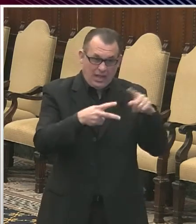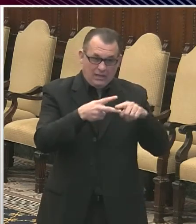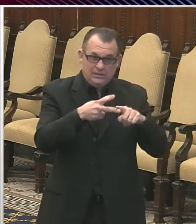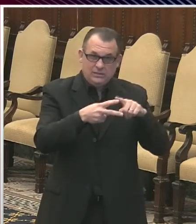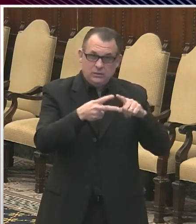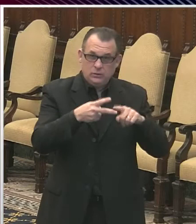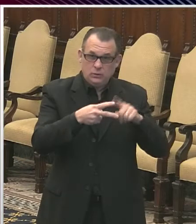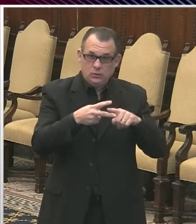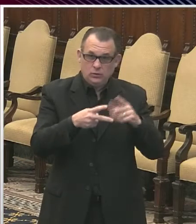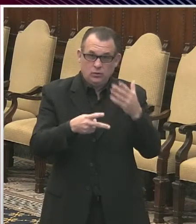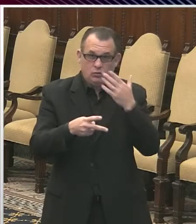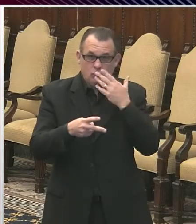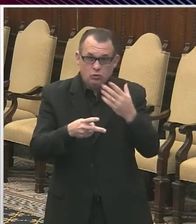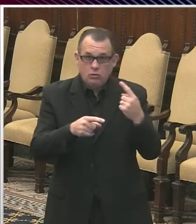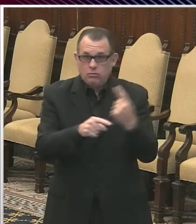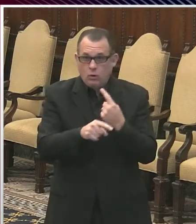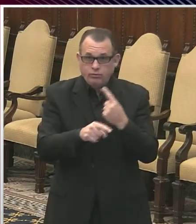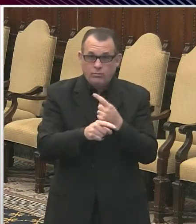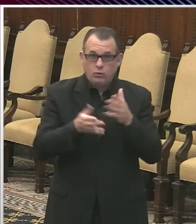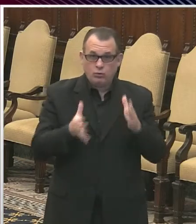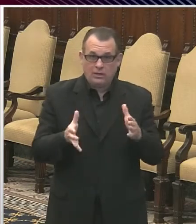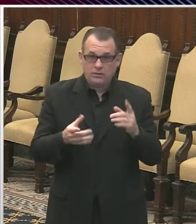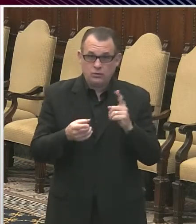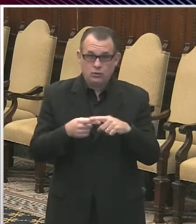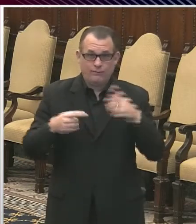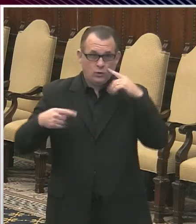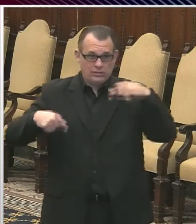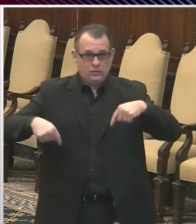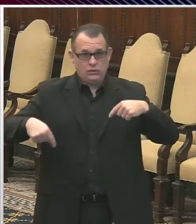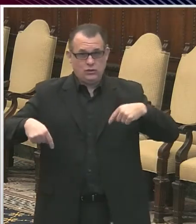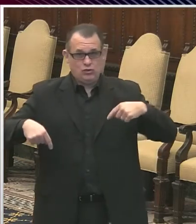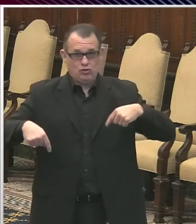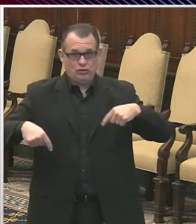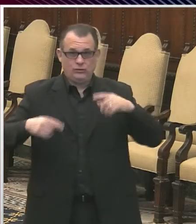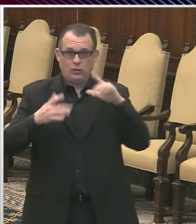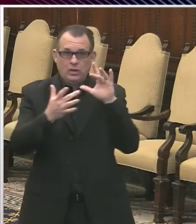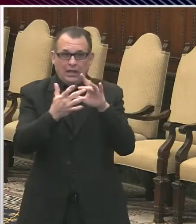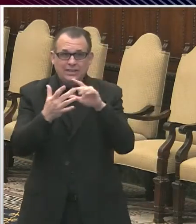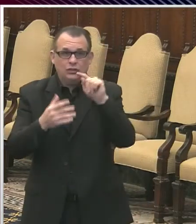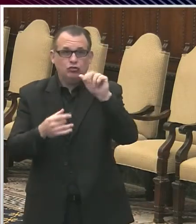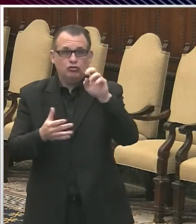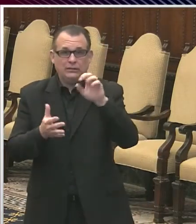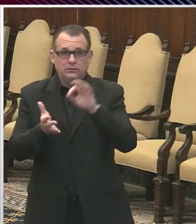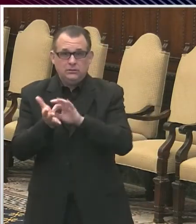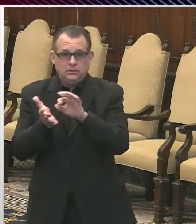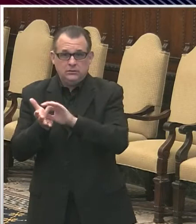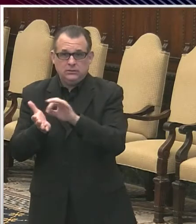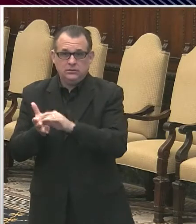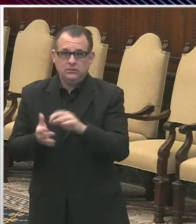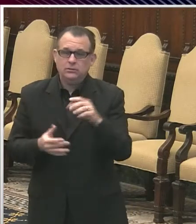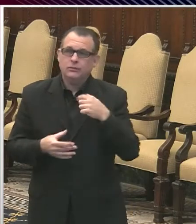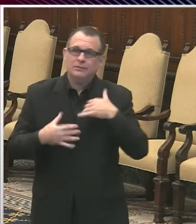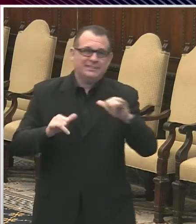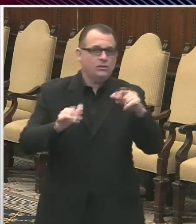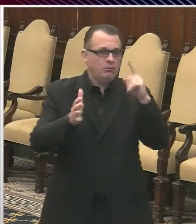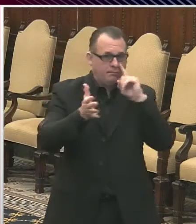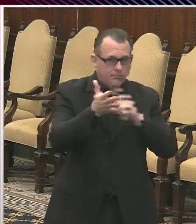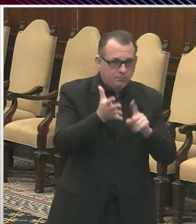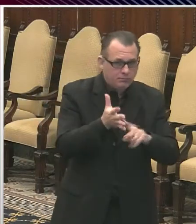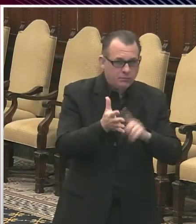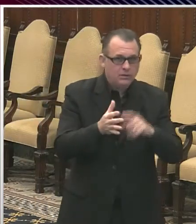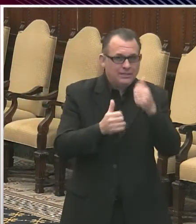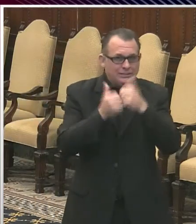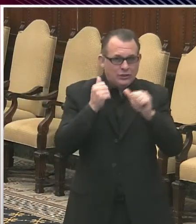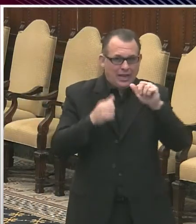meaningful way to do contact tracing? We're still in the process of evaluating what role those apps have to play.